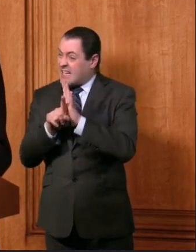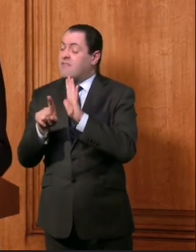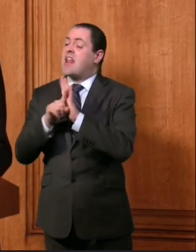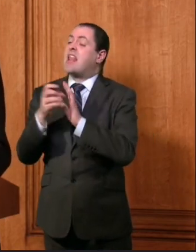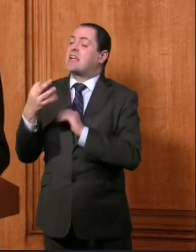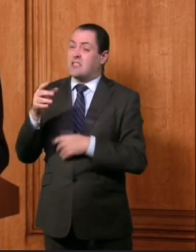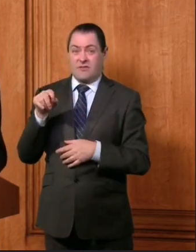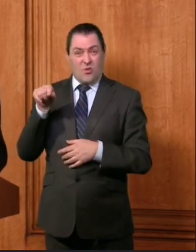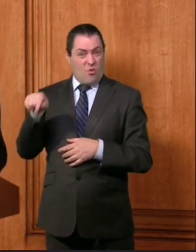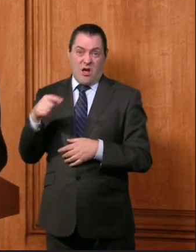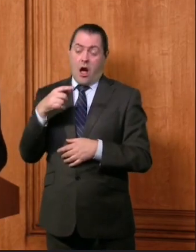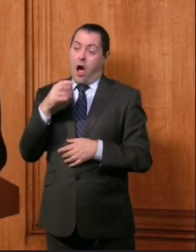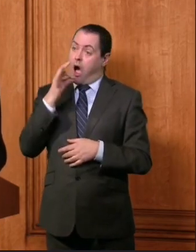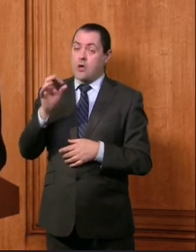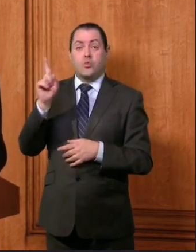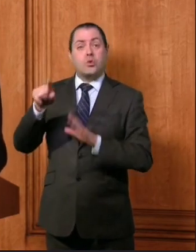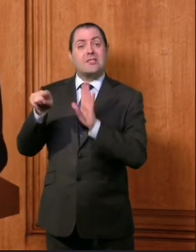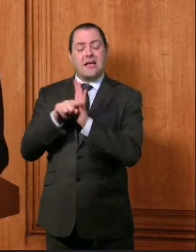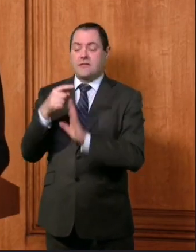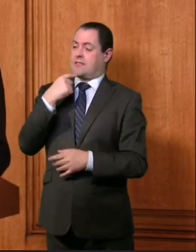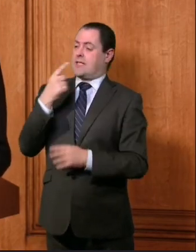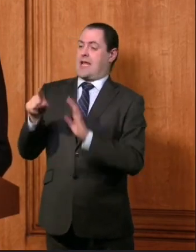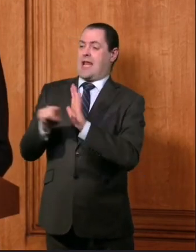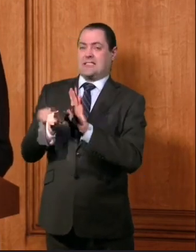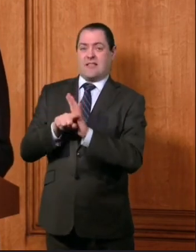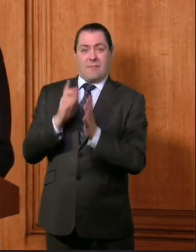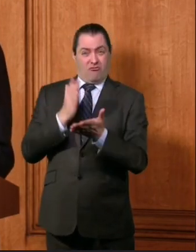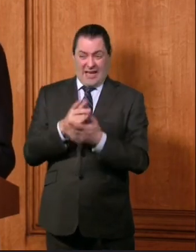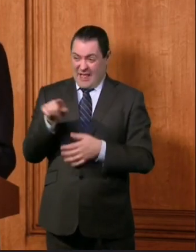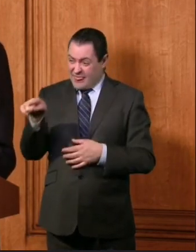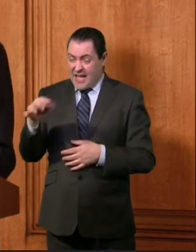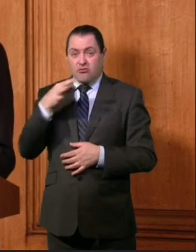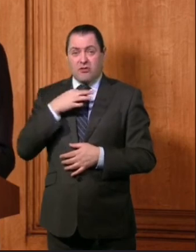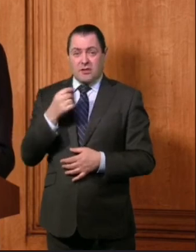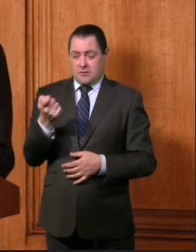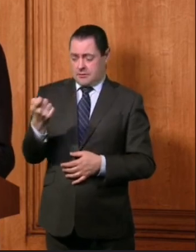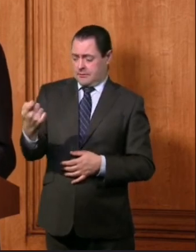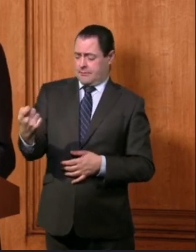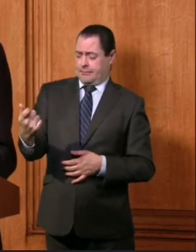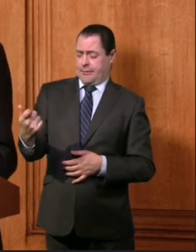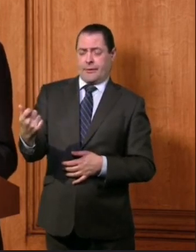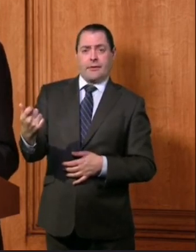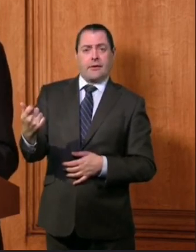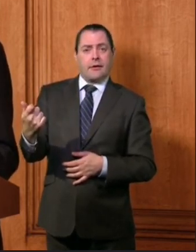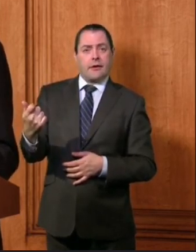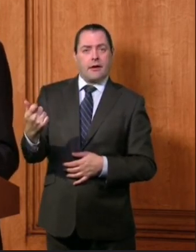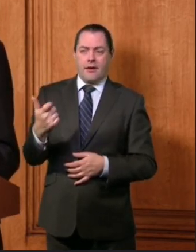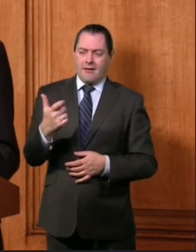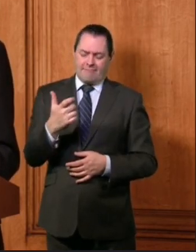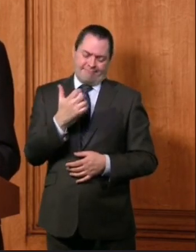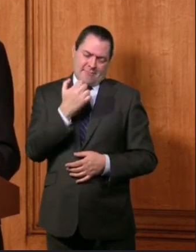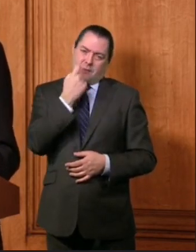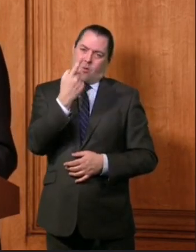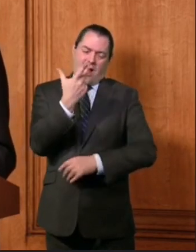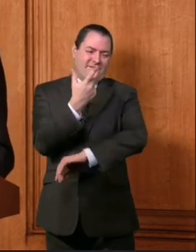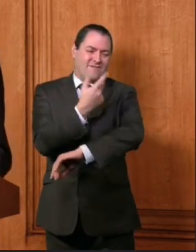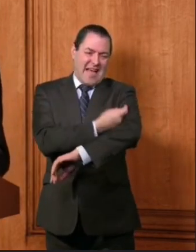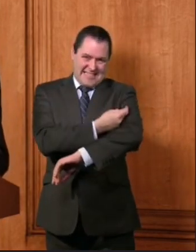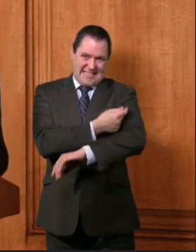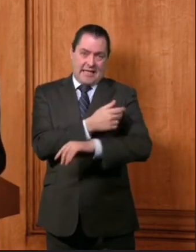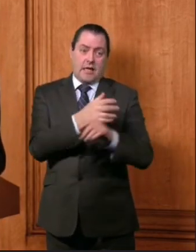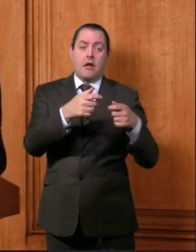favour at this stage of the epidemic in the UK of having many more people vaccinated, but that does mean